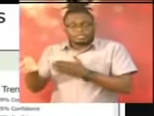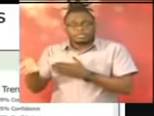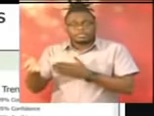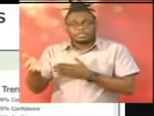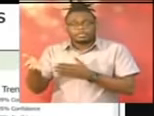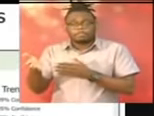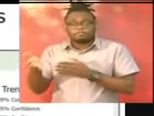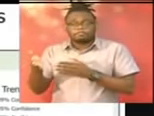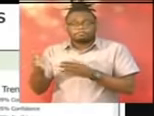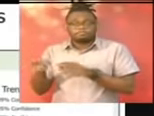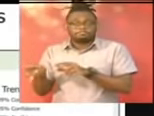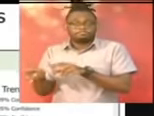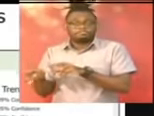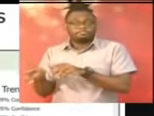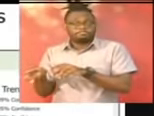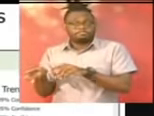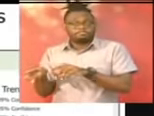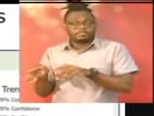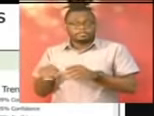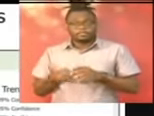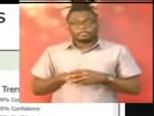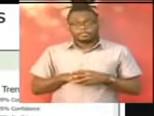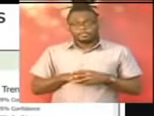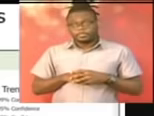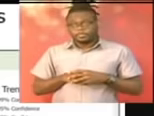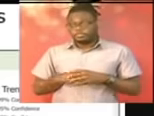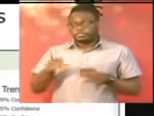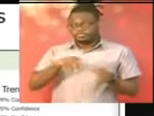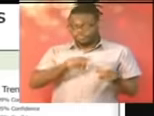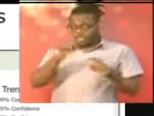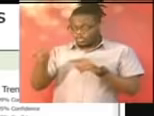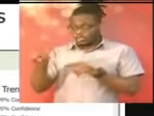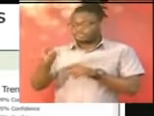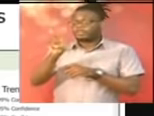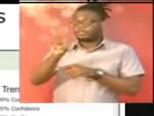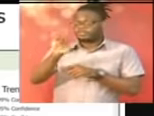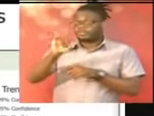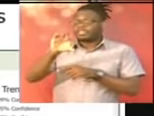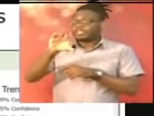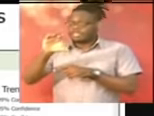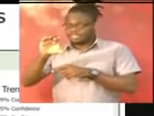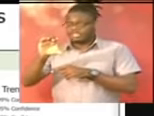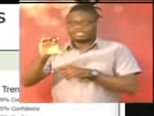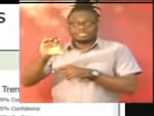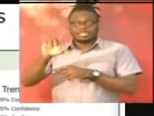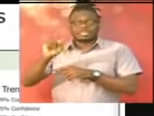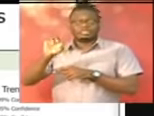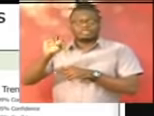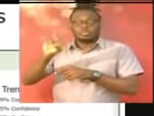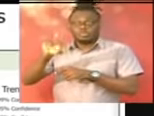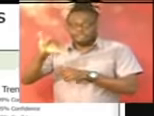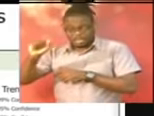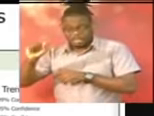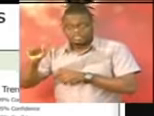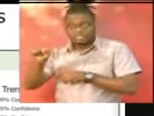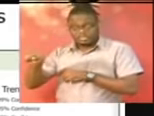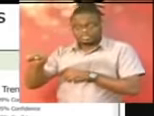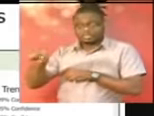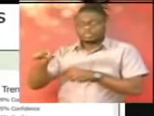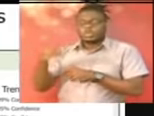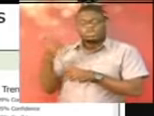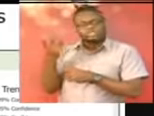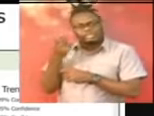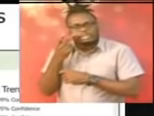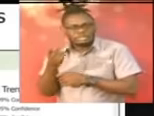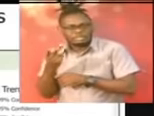place there. Again, the majority of areas we can't at this point in time identify a specific trend in terms of upward